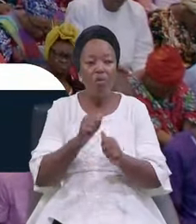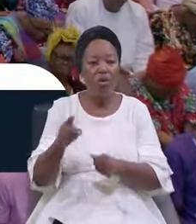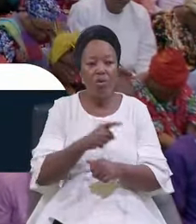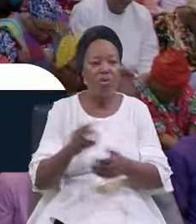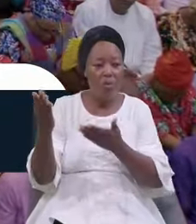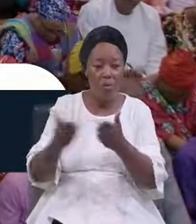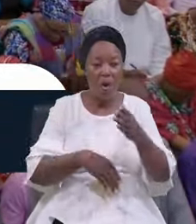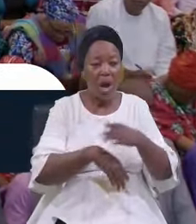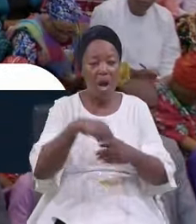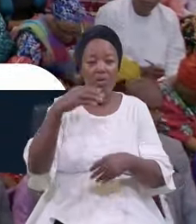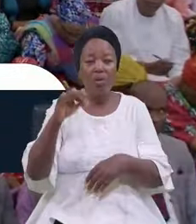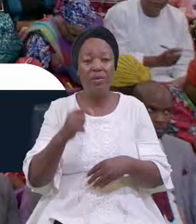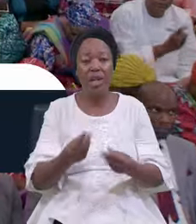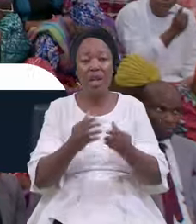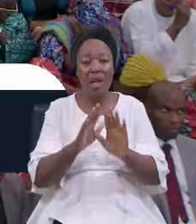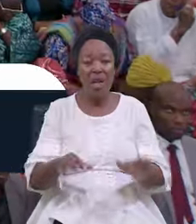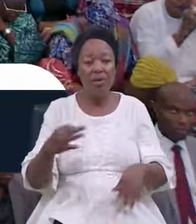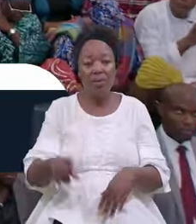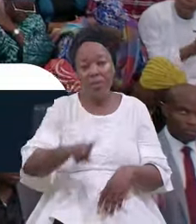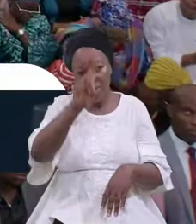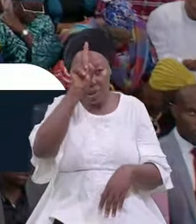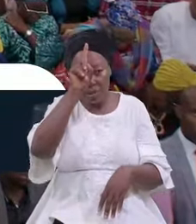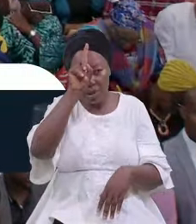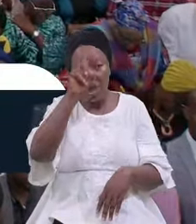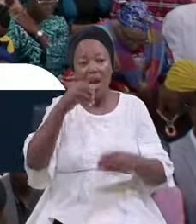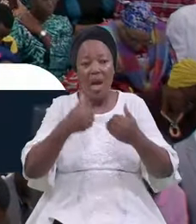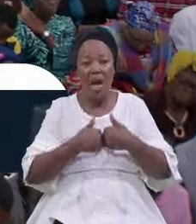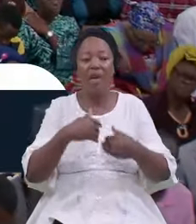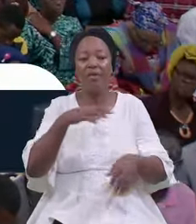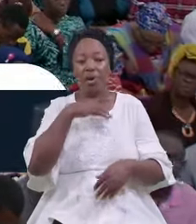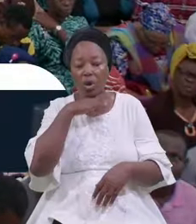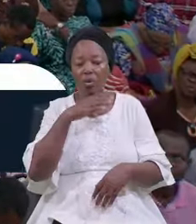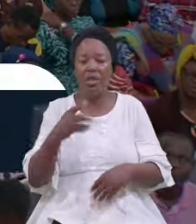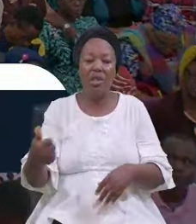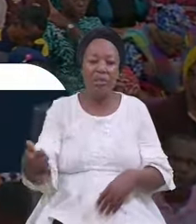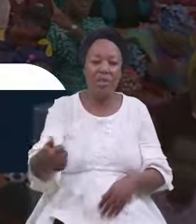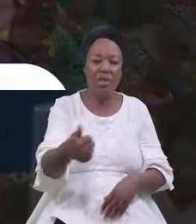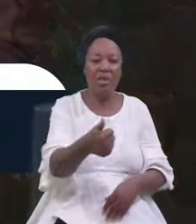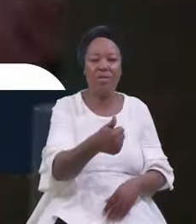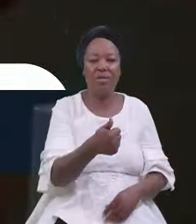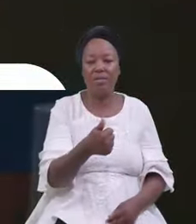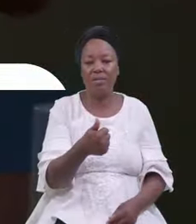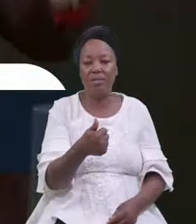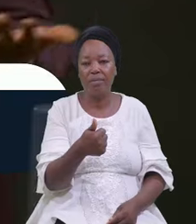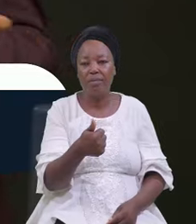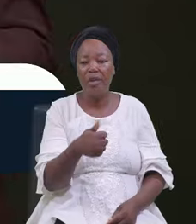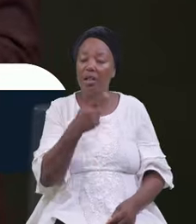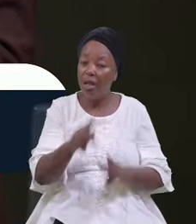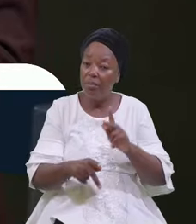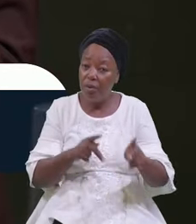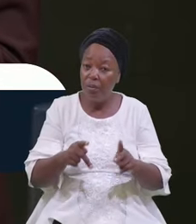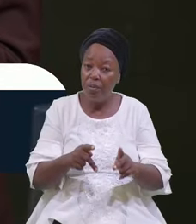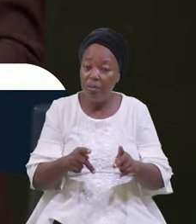broughtest out of the land of Egypt, have corrupted themselves. The people